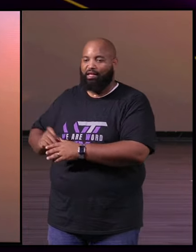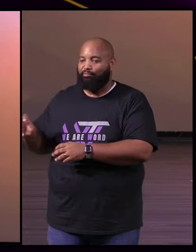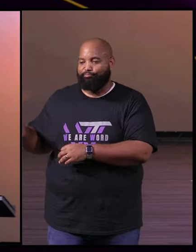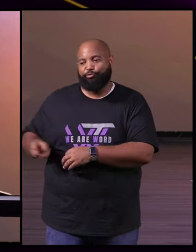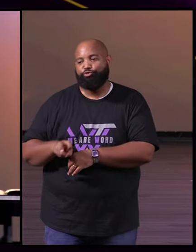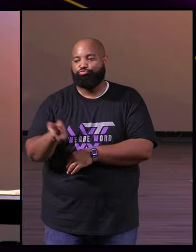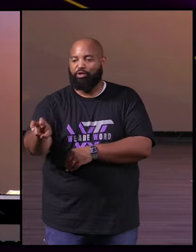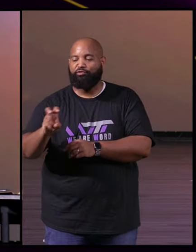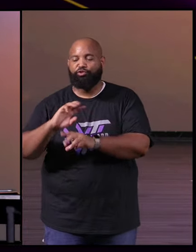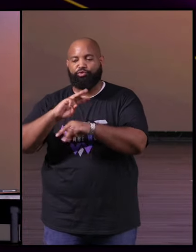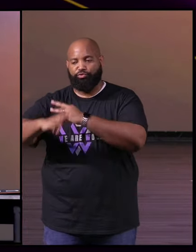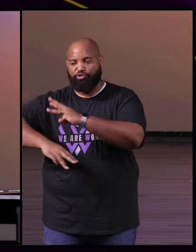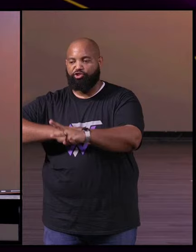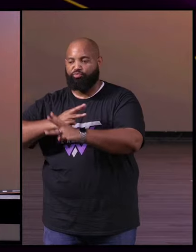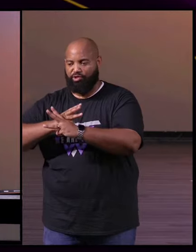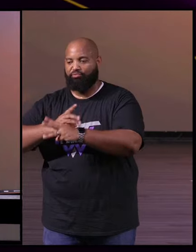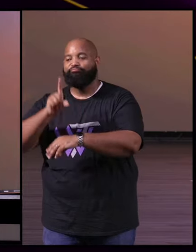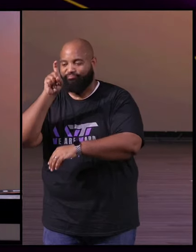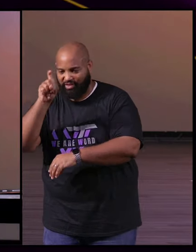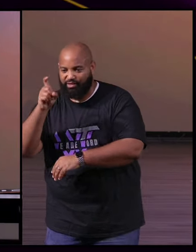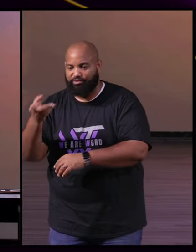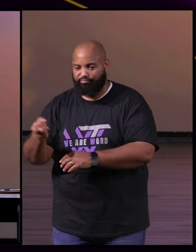and goes to the world.